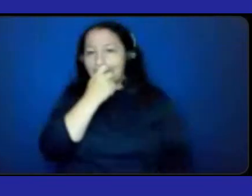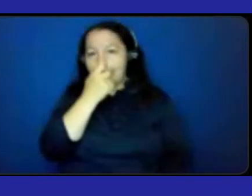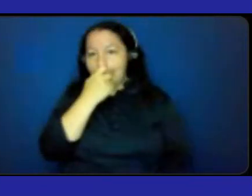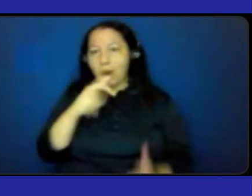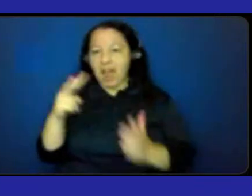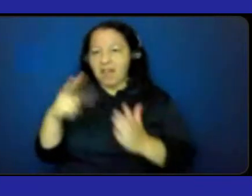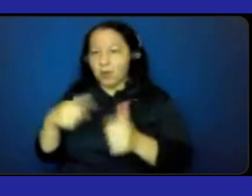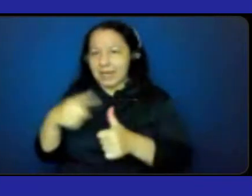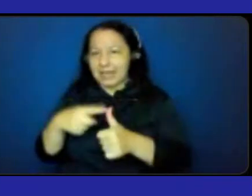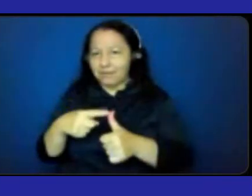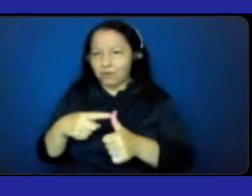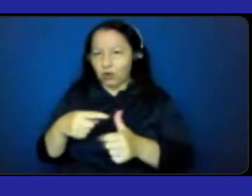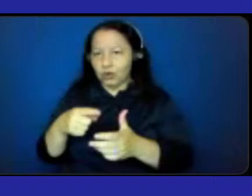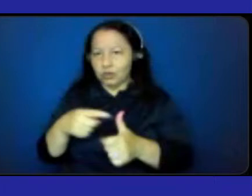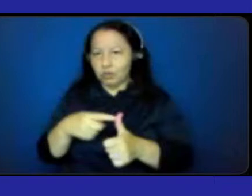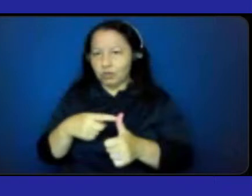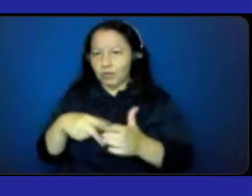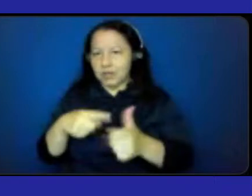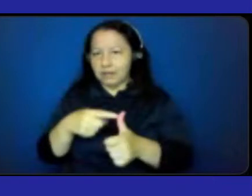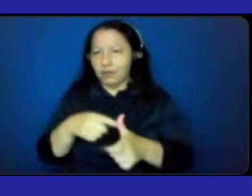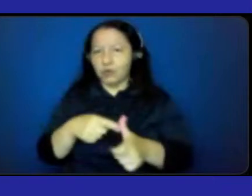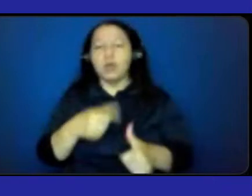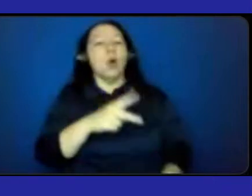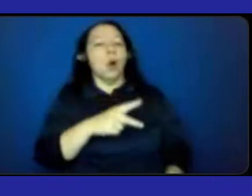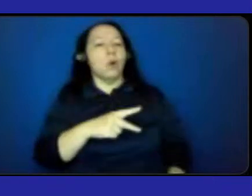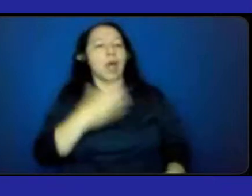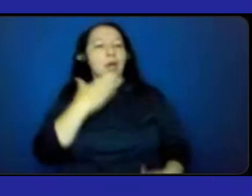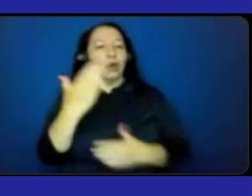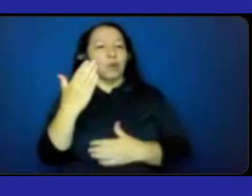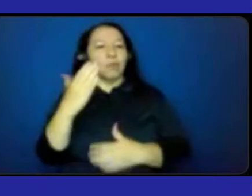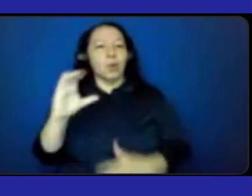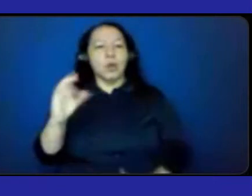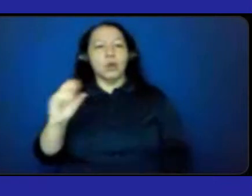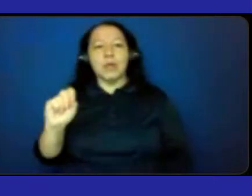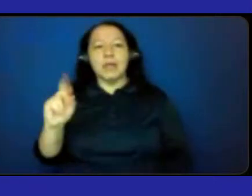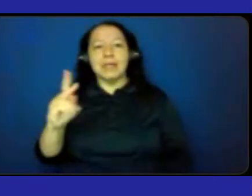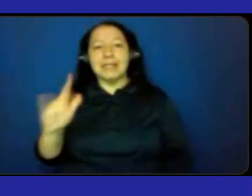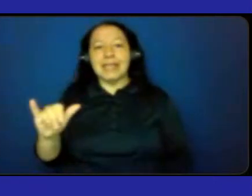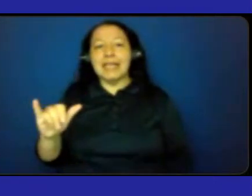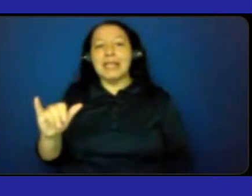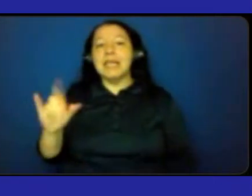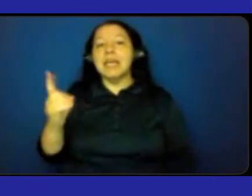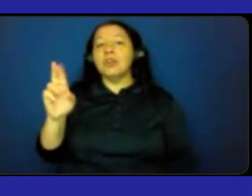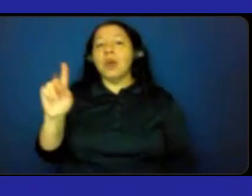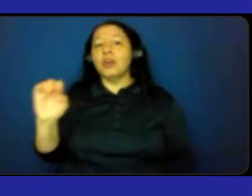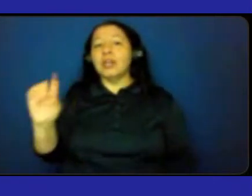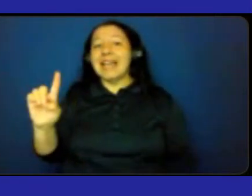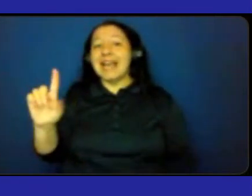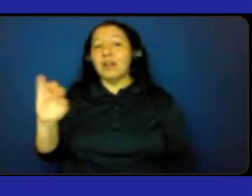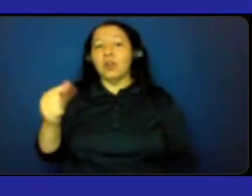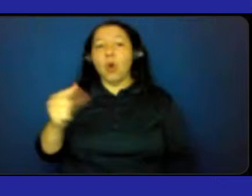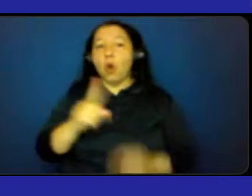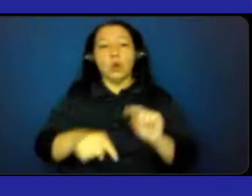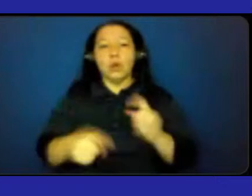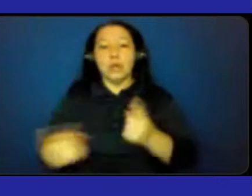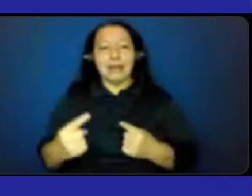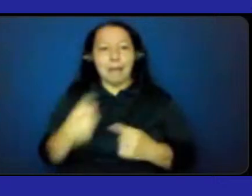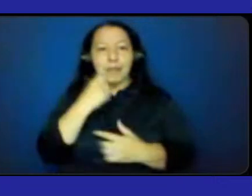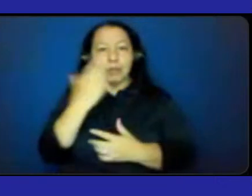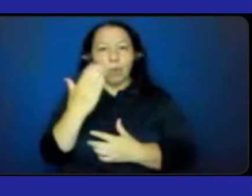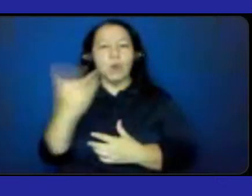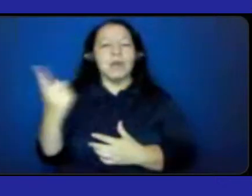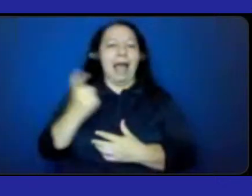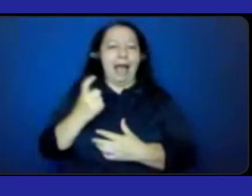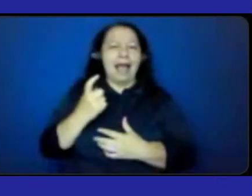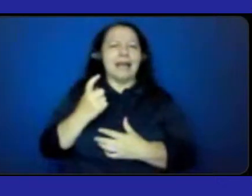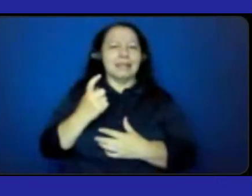Okay, wonderful. Good morning. This is Chris Keeley. Dr. Ted Long wasn't able to make it, unfortunately, this morning. He asked me to step in for the first